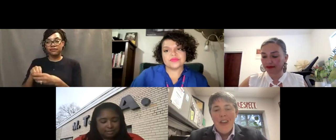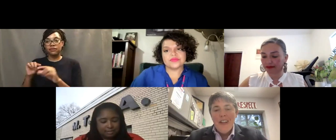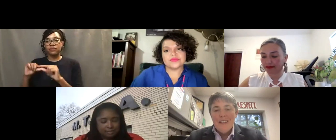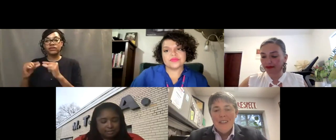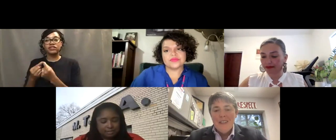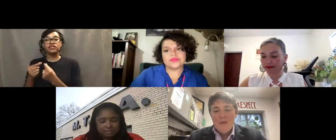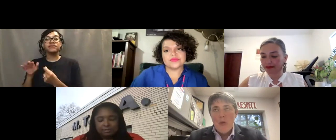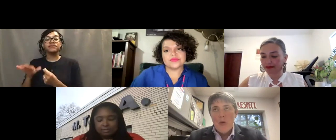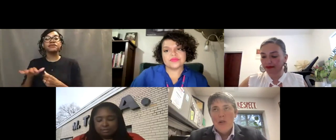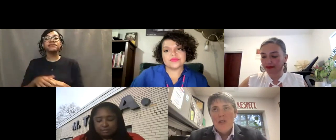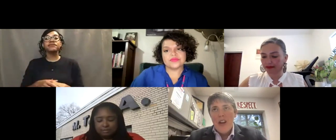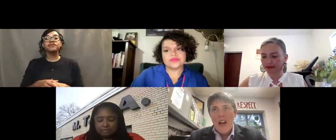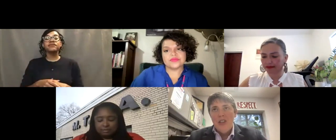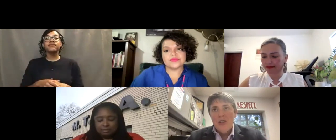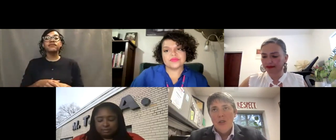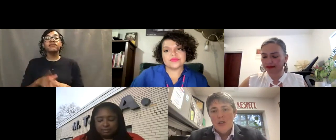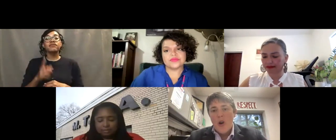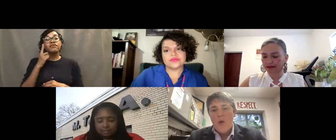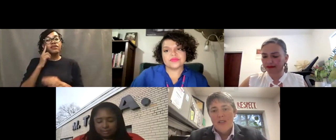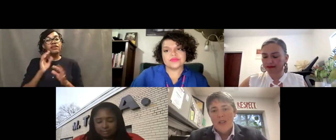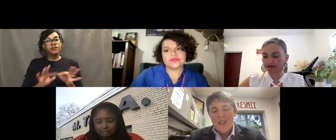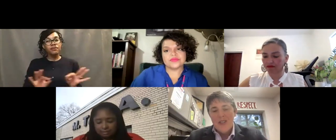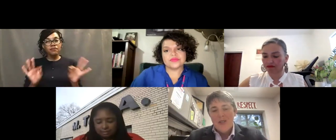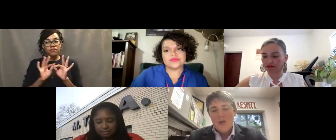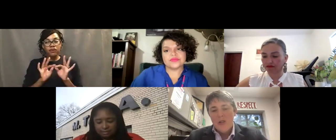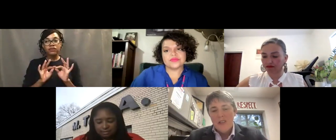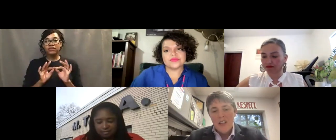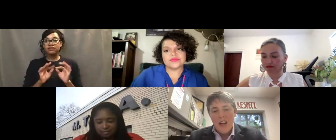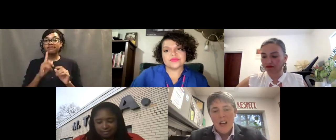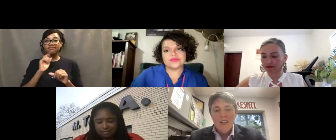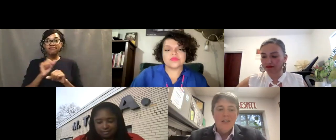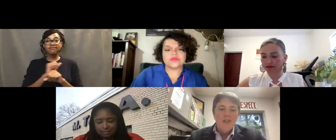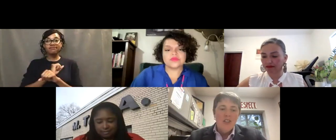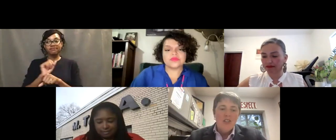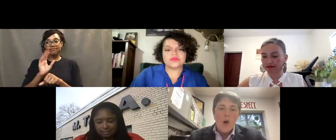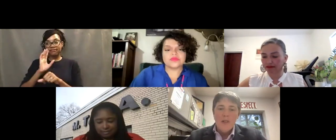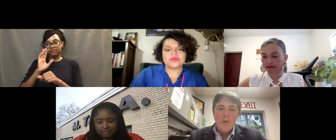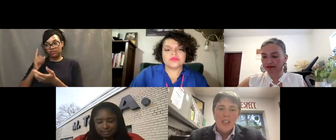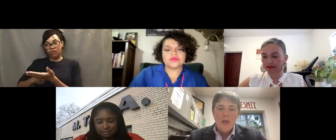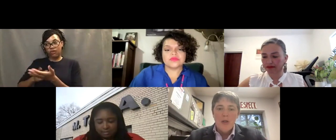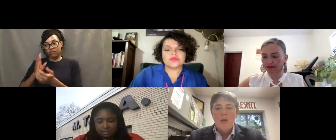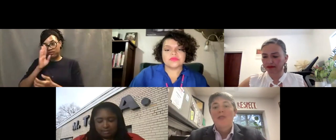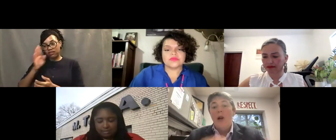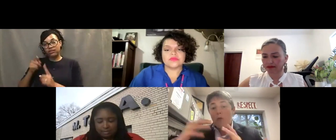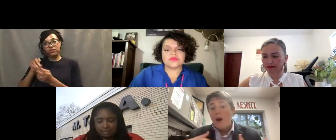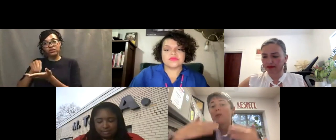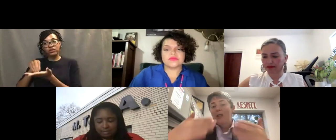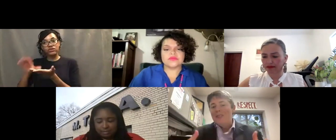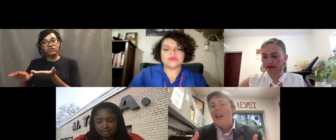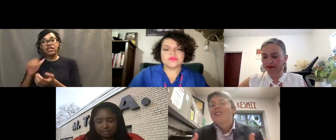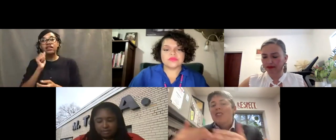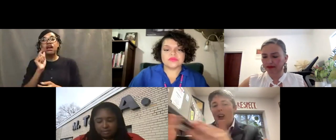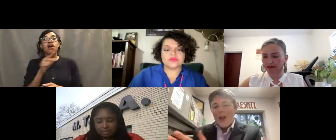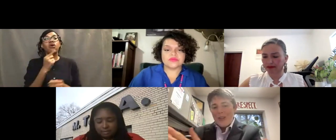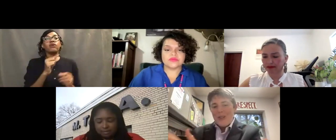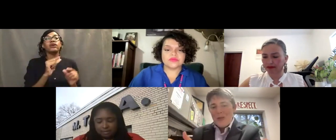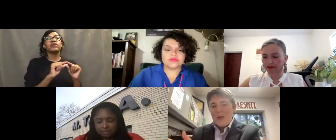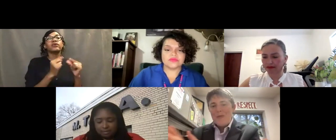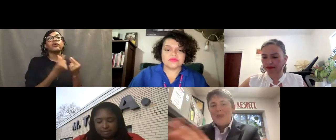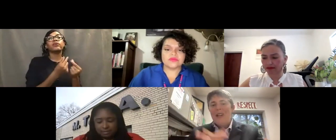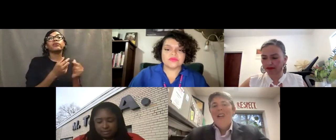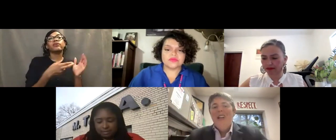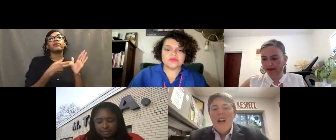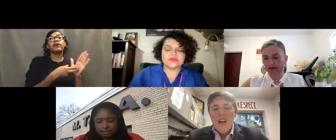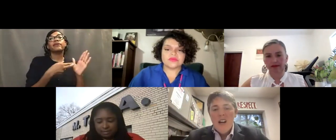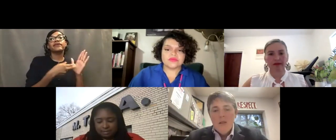I think it's important that you're going straight to the source and not just always working with groups that represent other